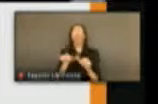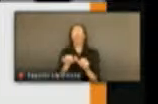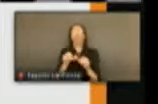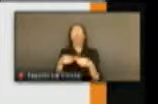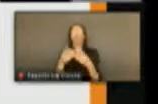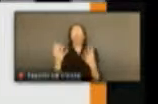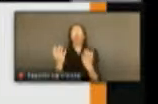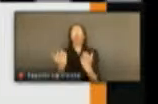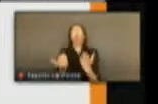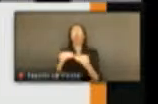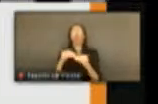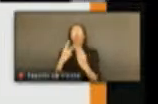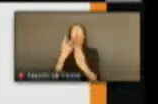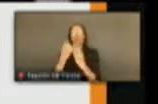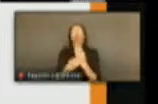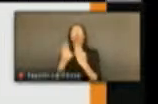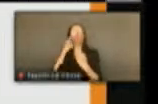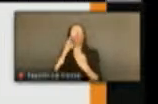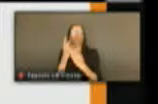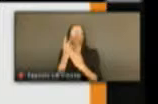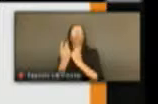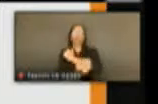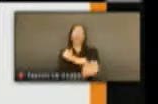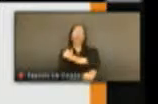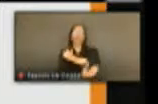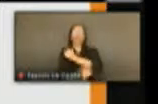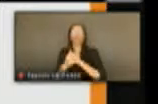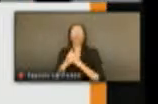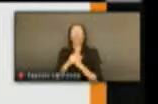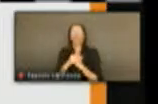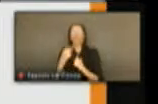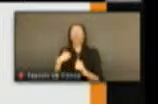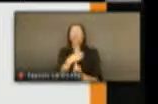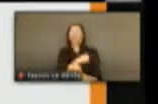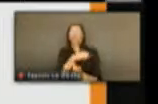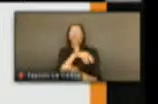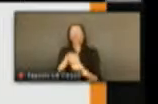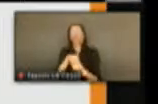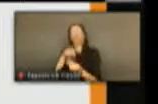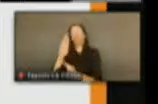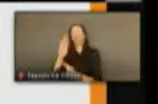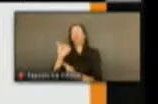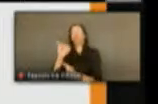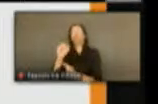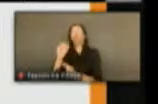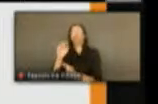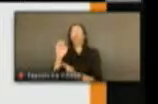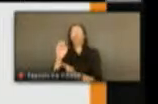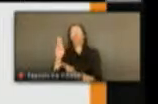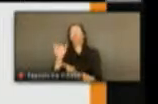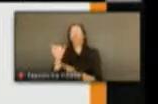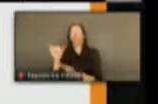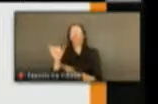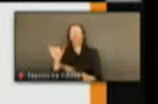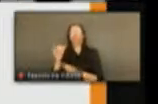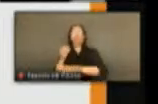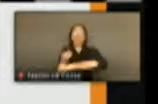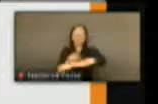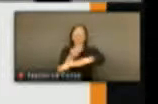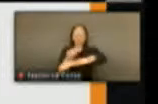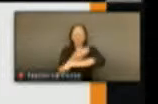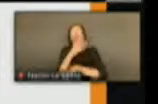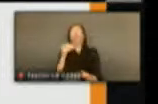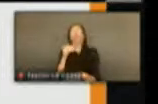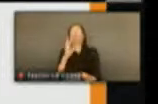Economic Resources RER Department projects include Biscayne Bay restoration and shoreline stabilization to